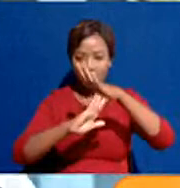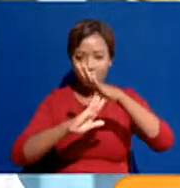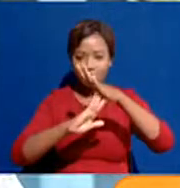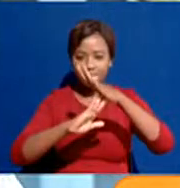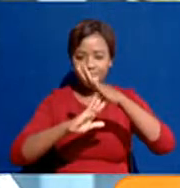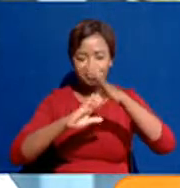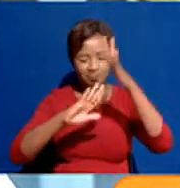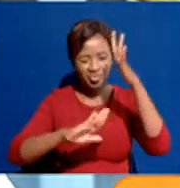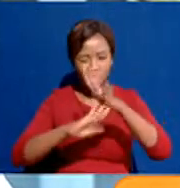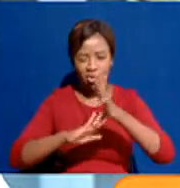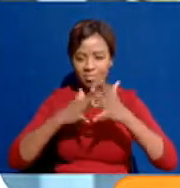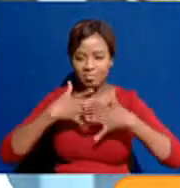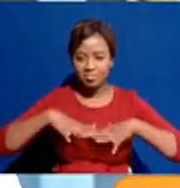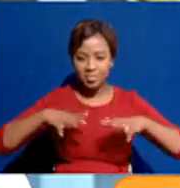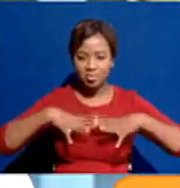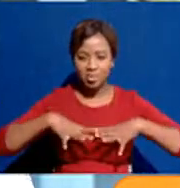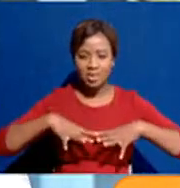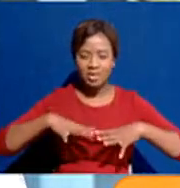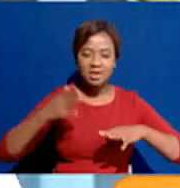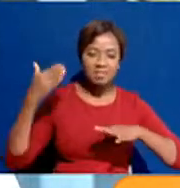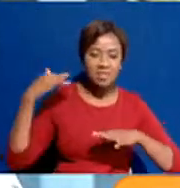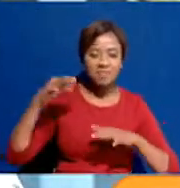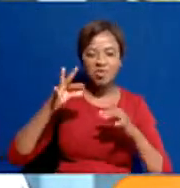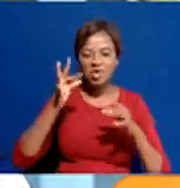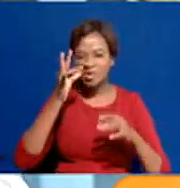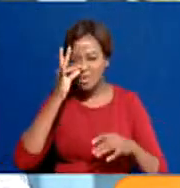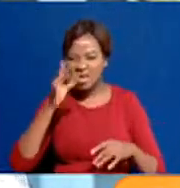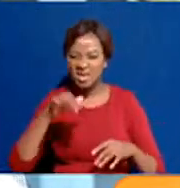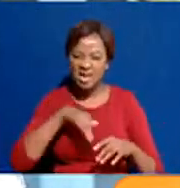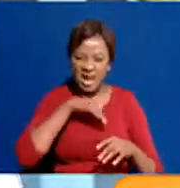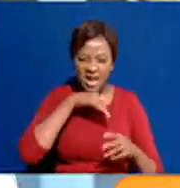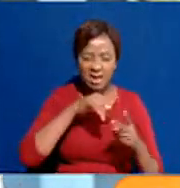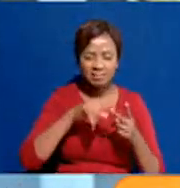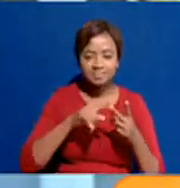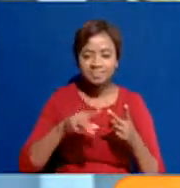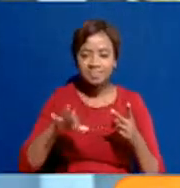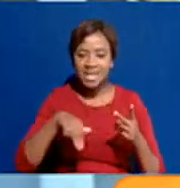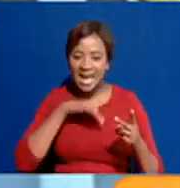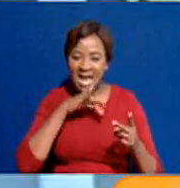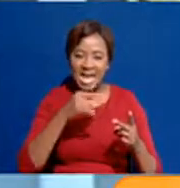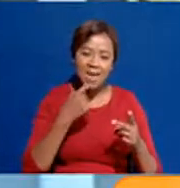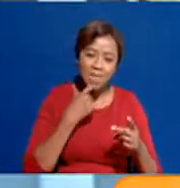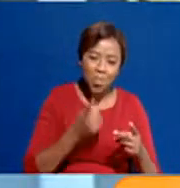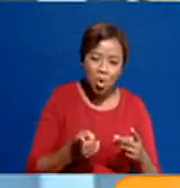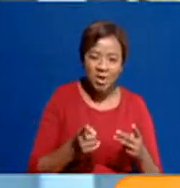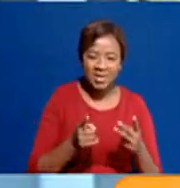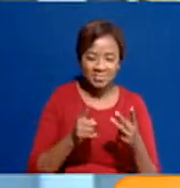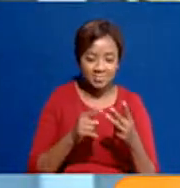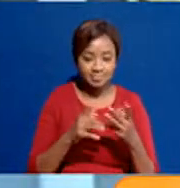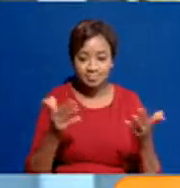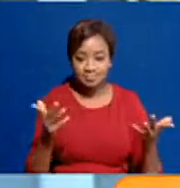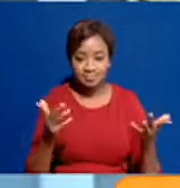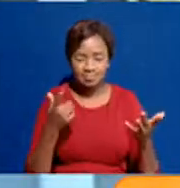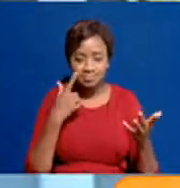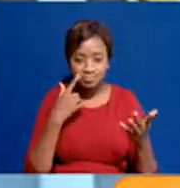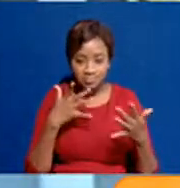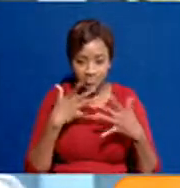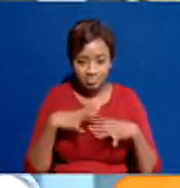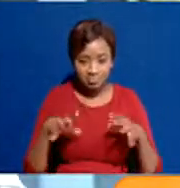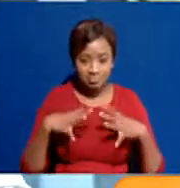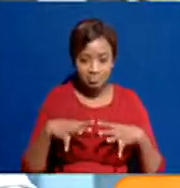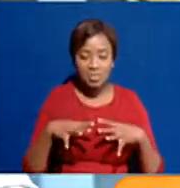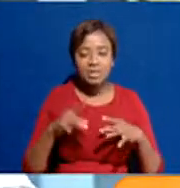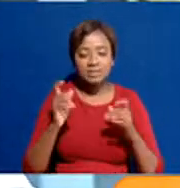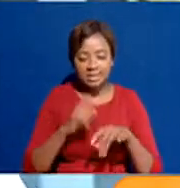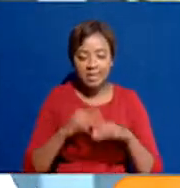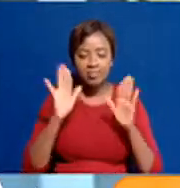Raila Odinga. And then Raila Odinga and Moi. We are talking of individuals. You remove